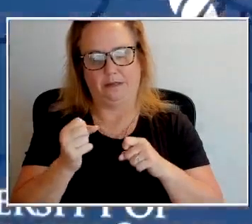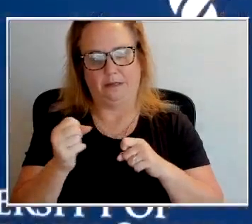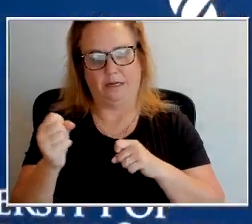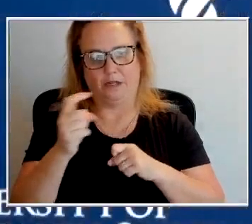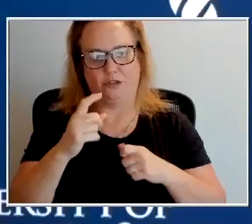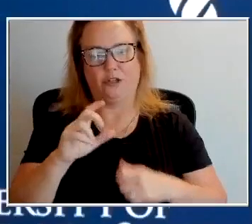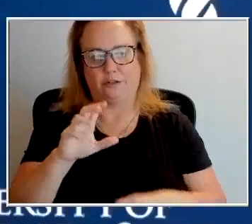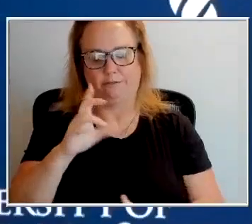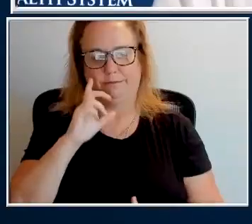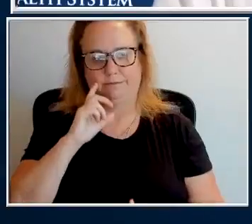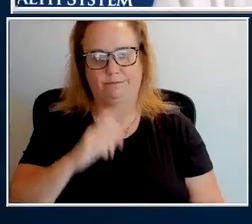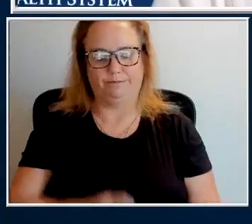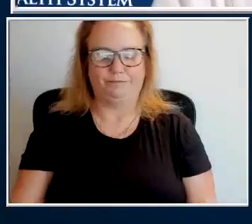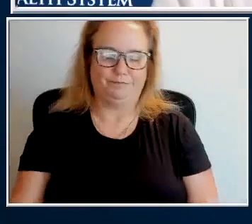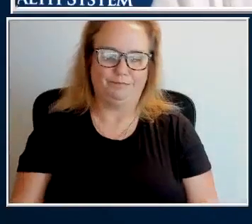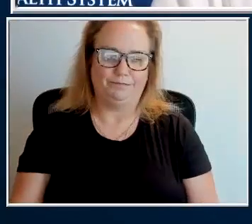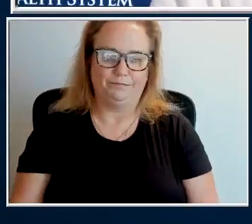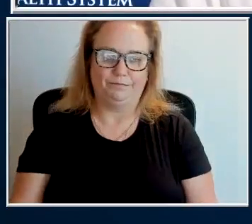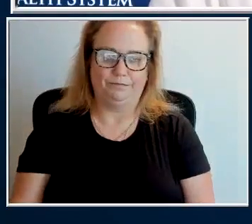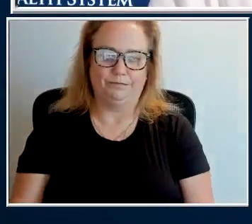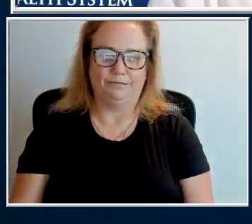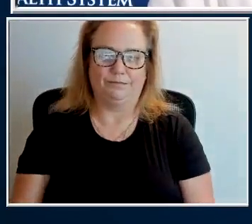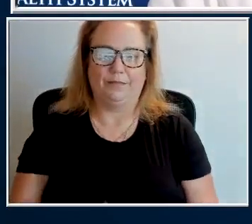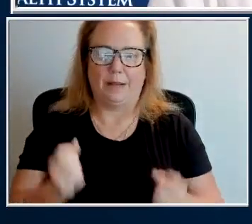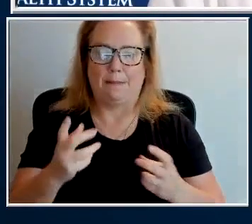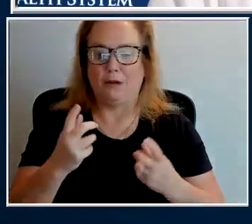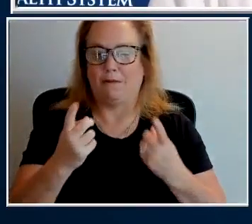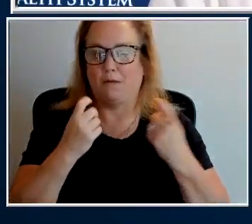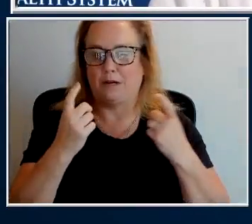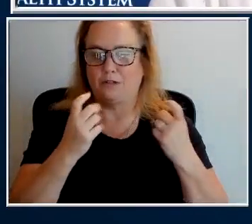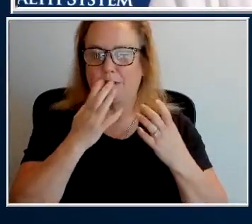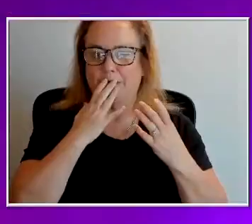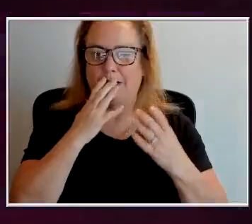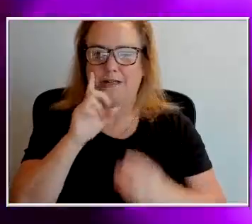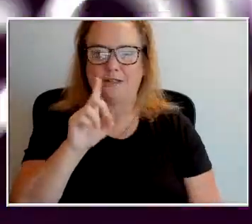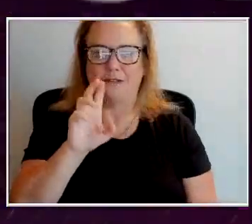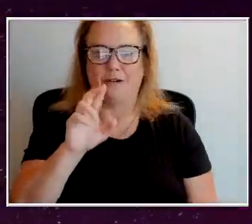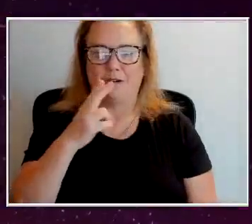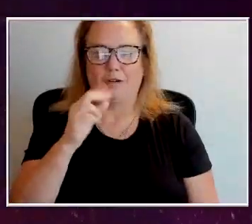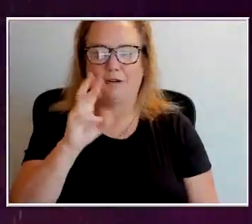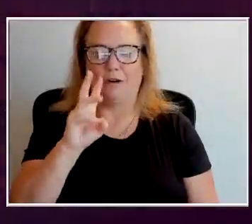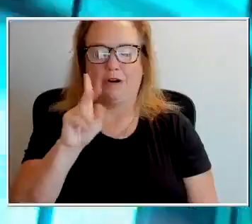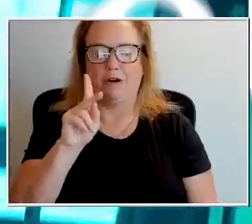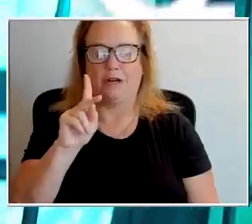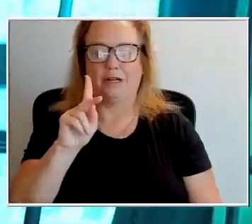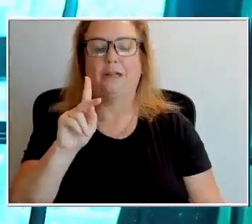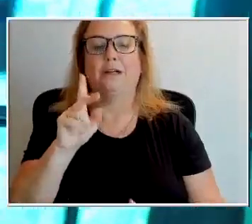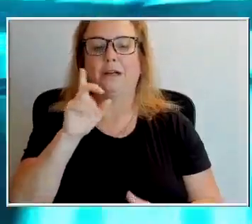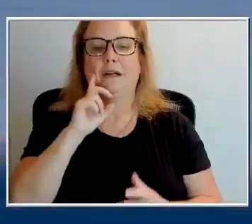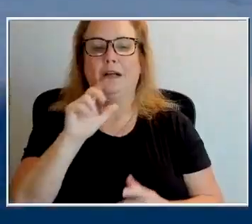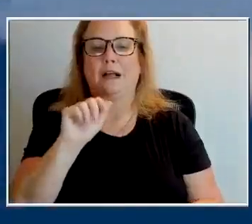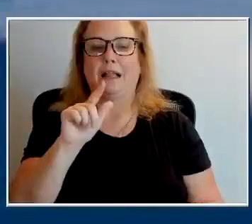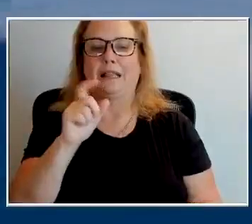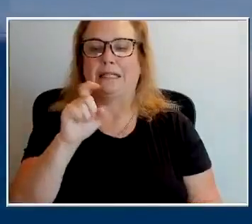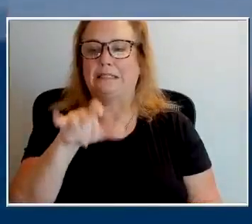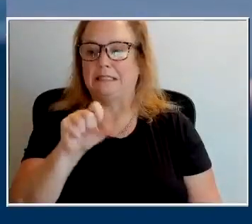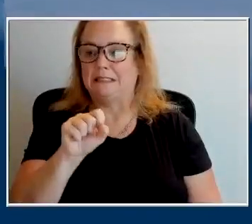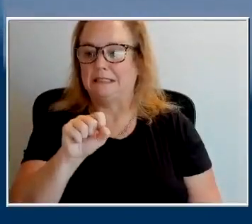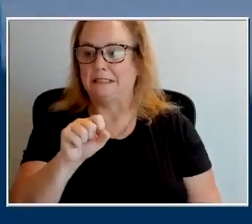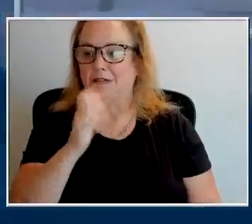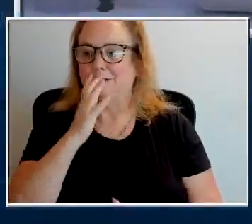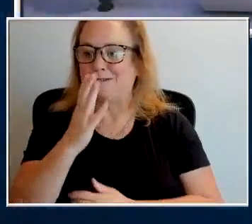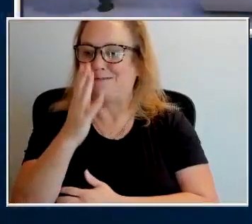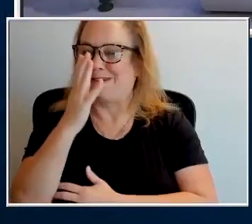viral season. All right, we know many of you have questions. Thanks, Doc Hawk. Let's head to Studio B with Alexis. Good